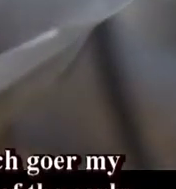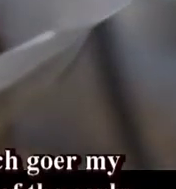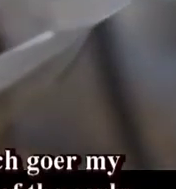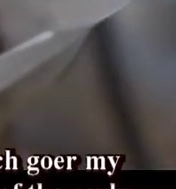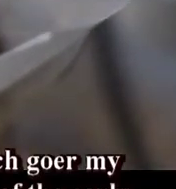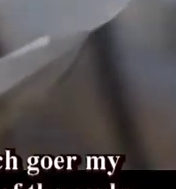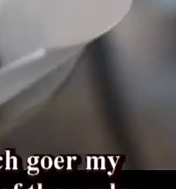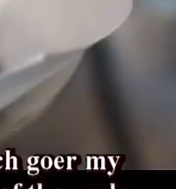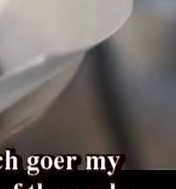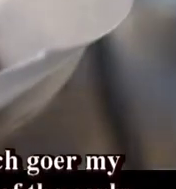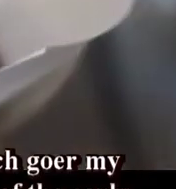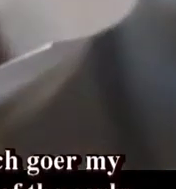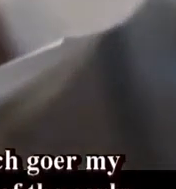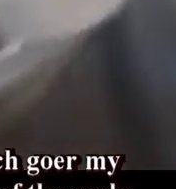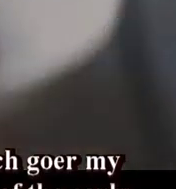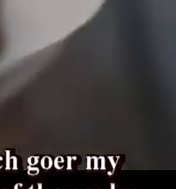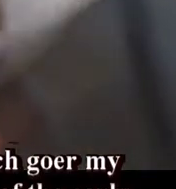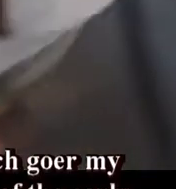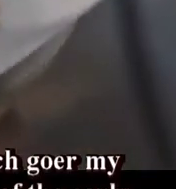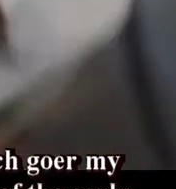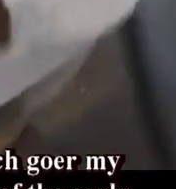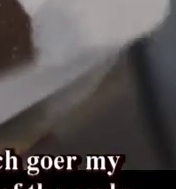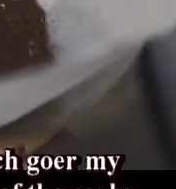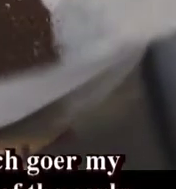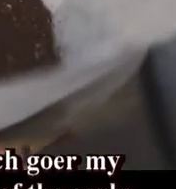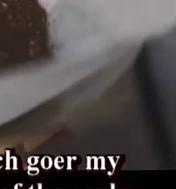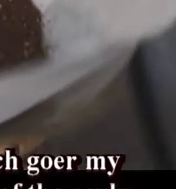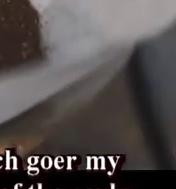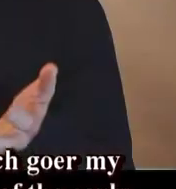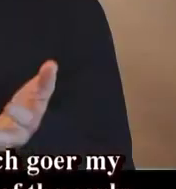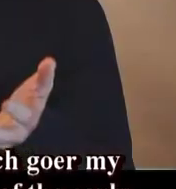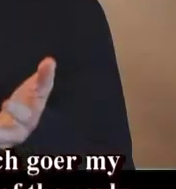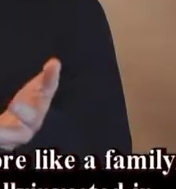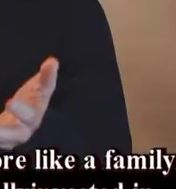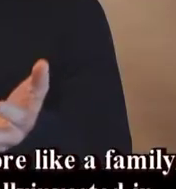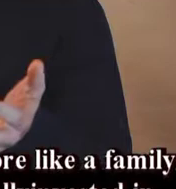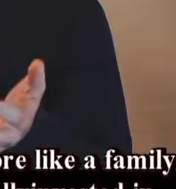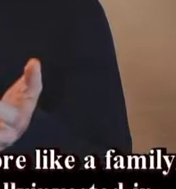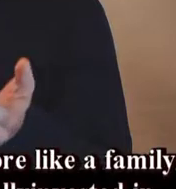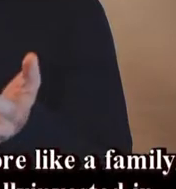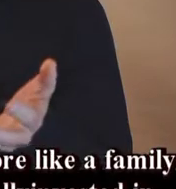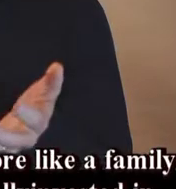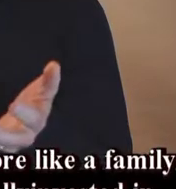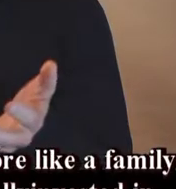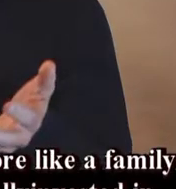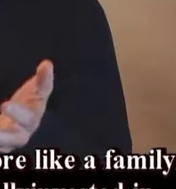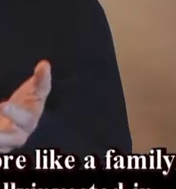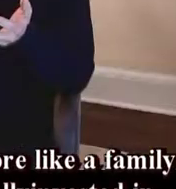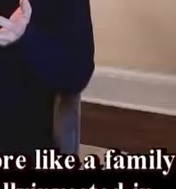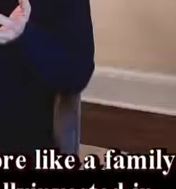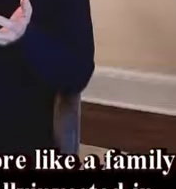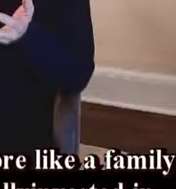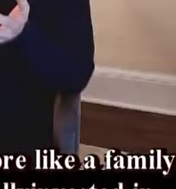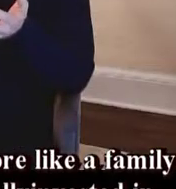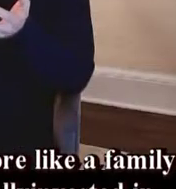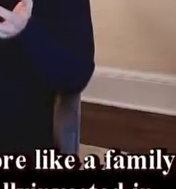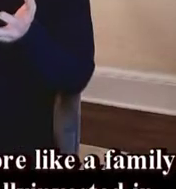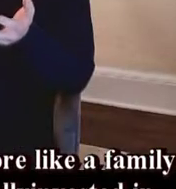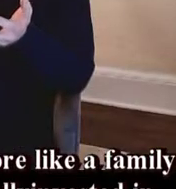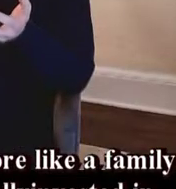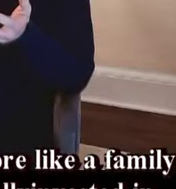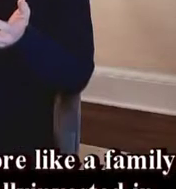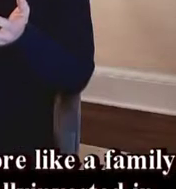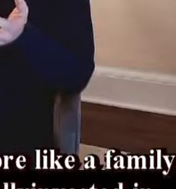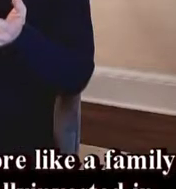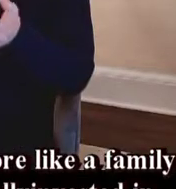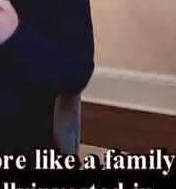I've been a churchgoer my whole life, but for a large portion of the early part of my life, it really felt much more of like a